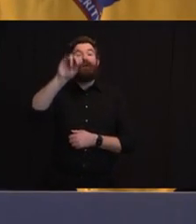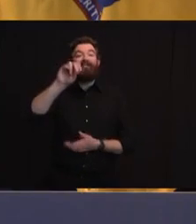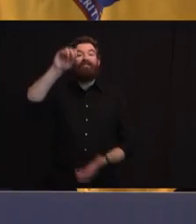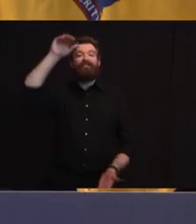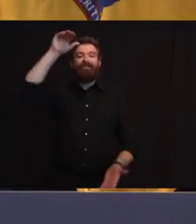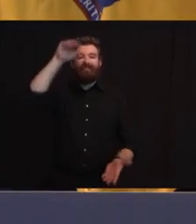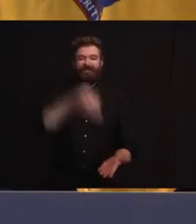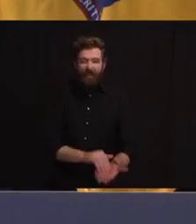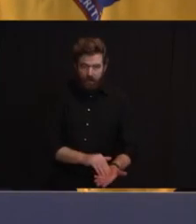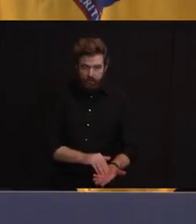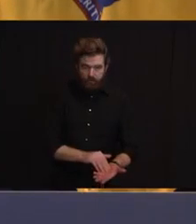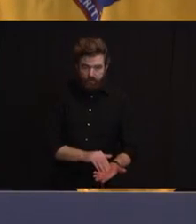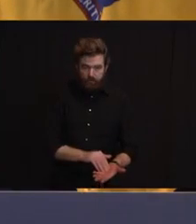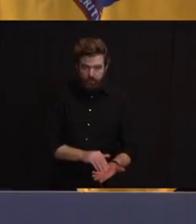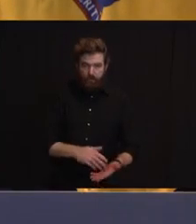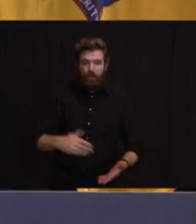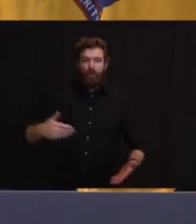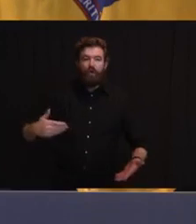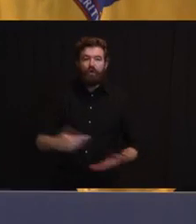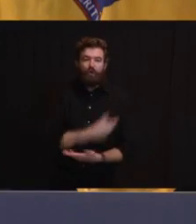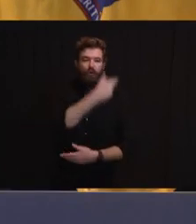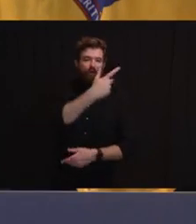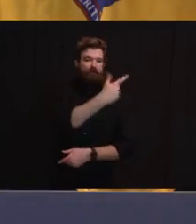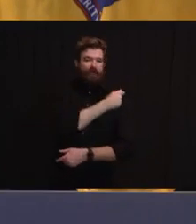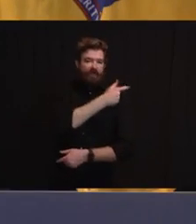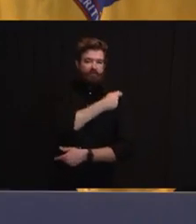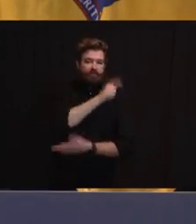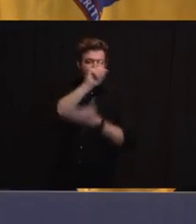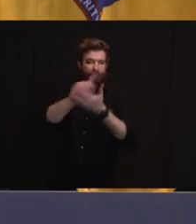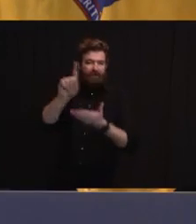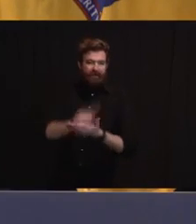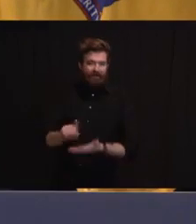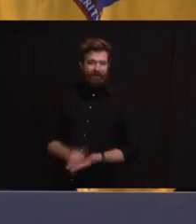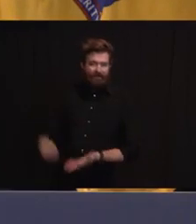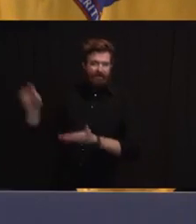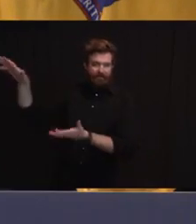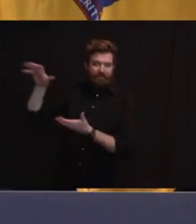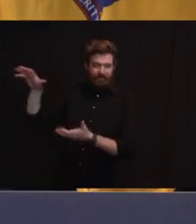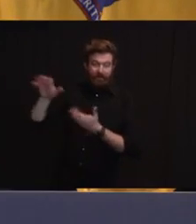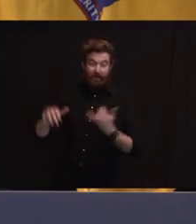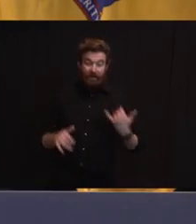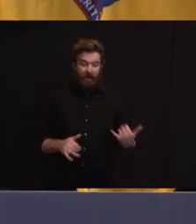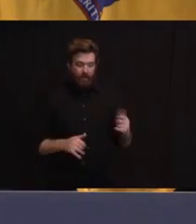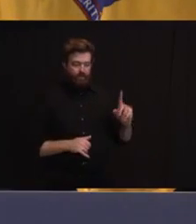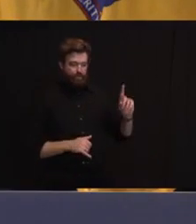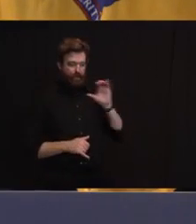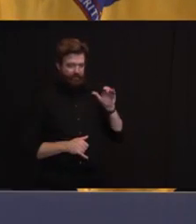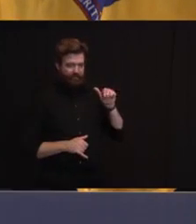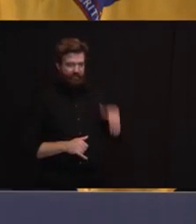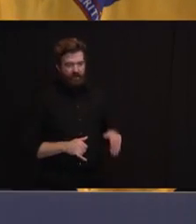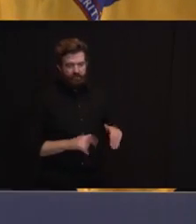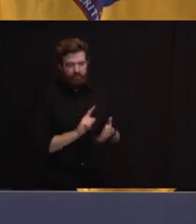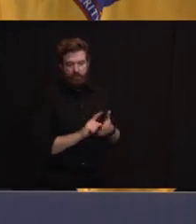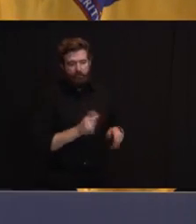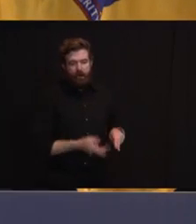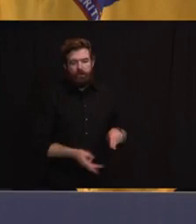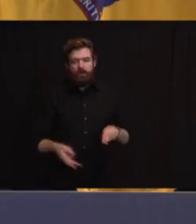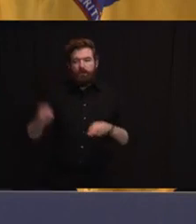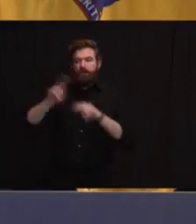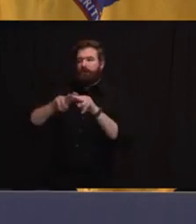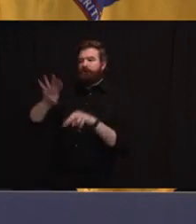us well within the well within the time frame that we want to get to. So we're not close to